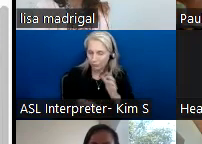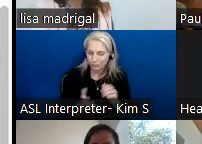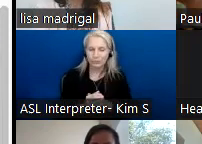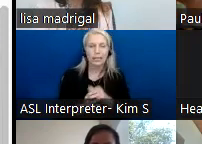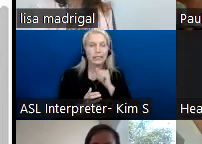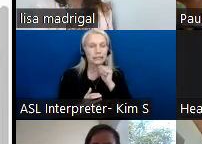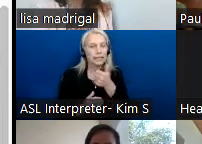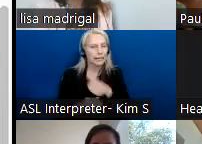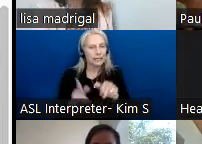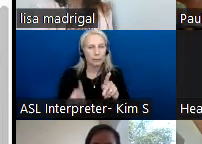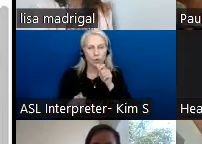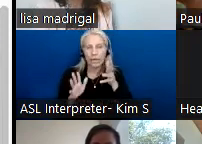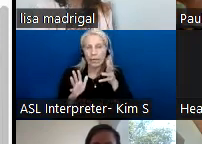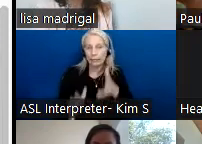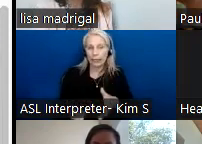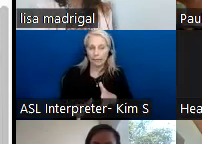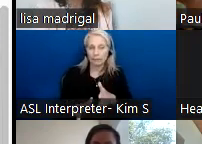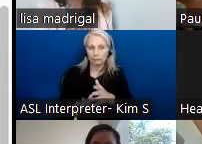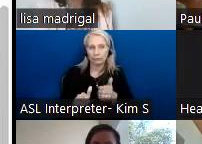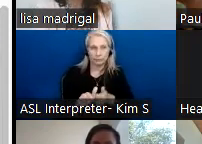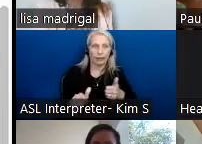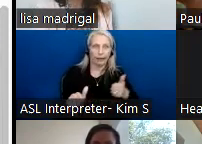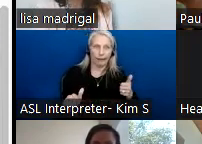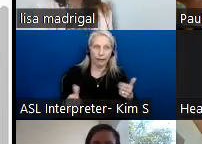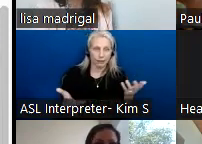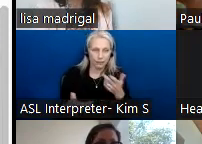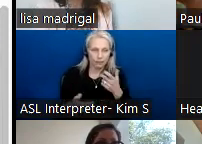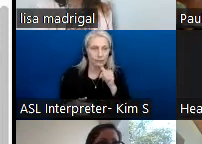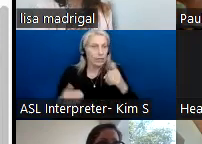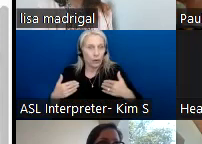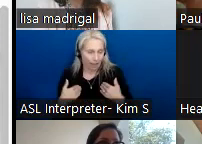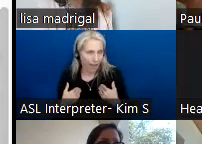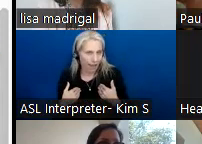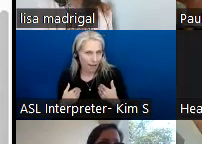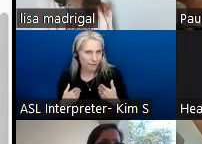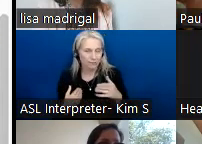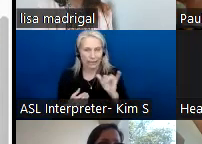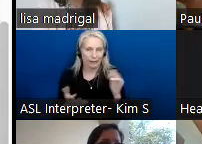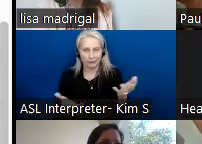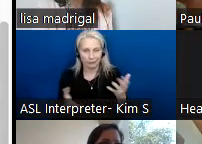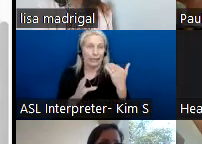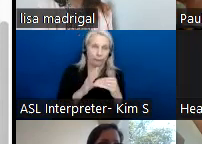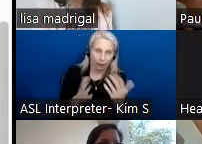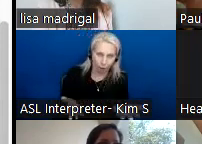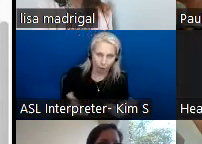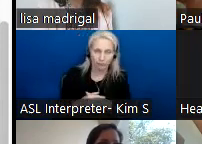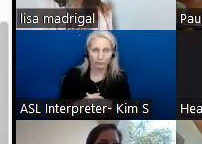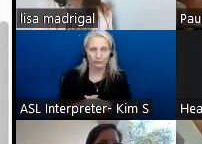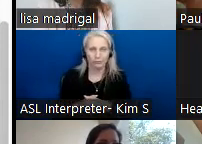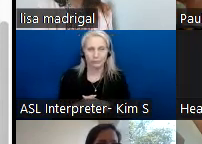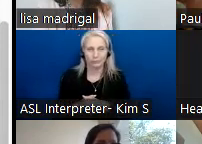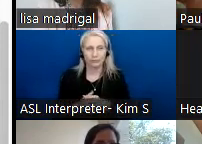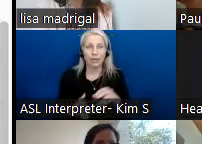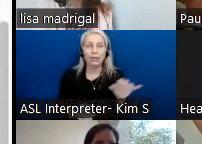anybody that's really left behind from the standpoint of not having such thing as an email address. But then